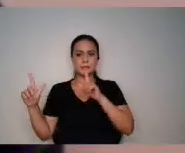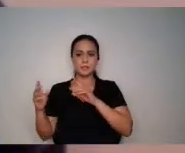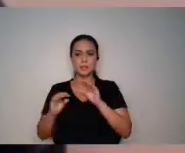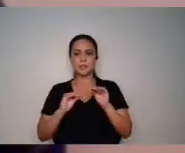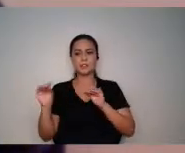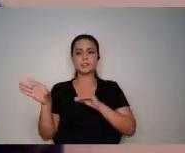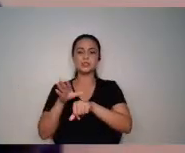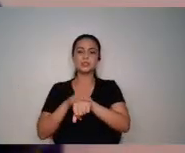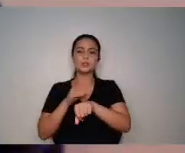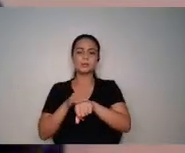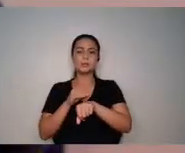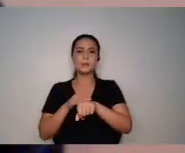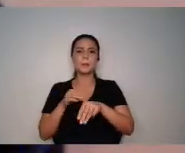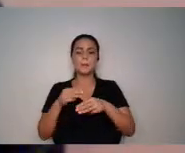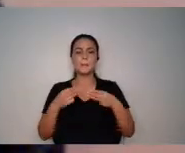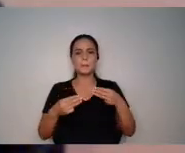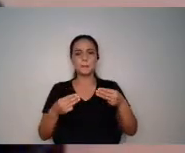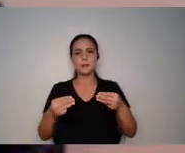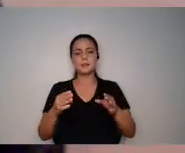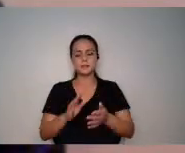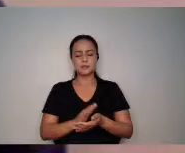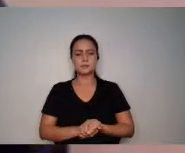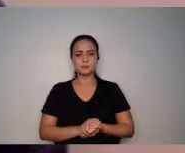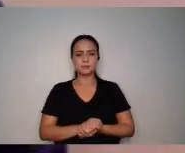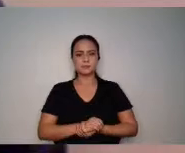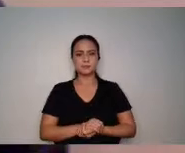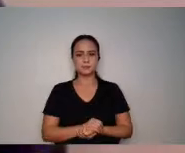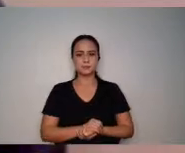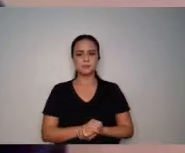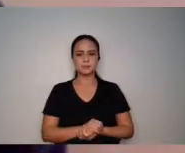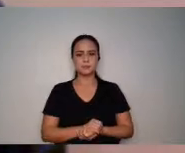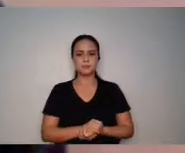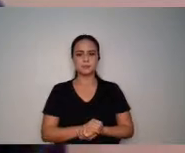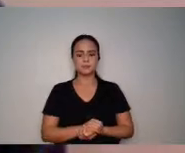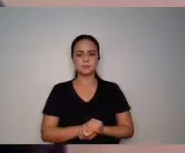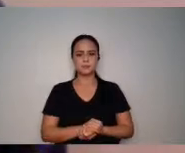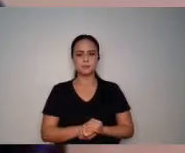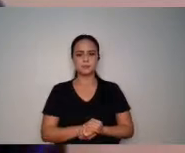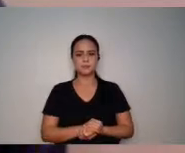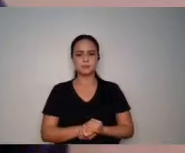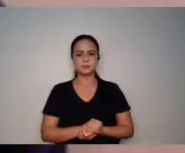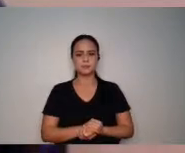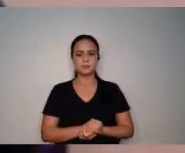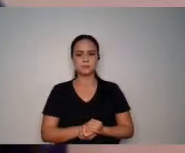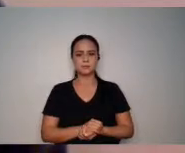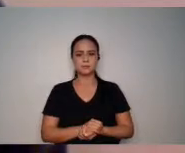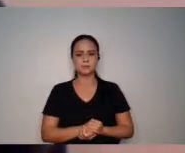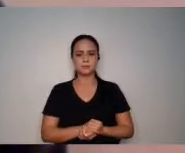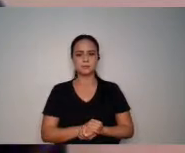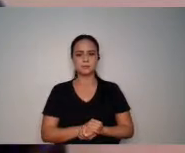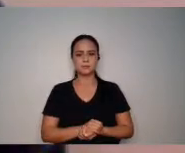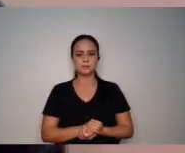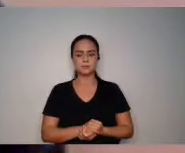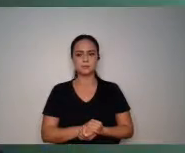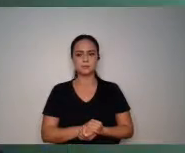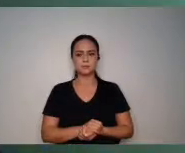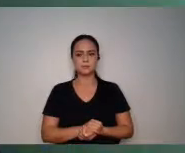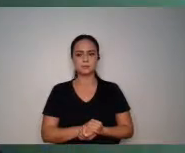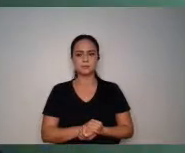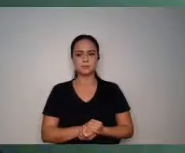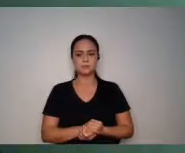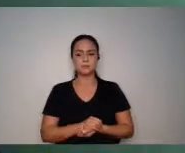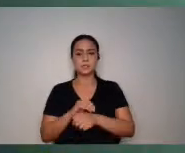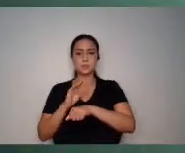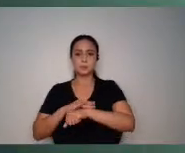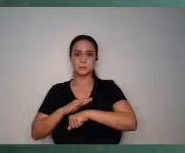is the last part of the panel. And now the Master of Ceremonies will have the floor. Em